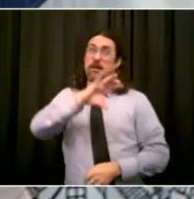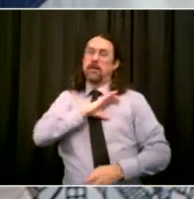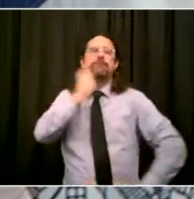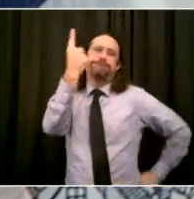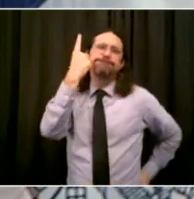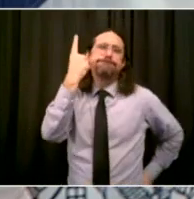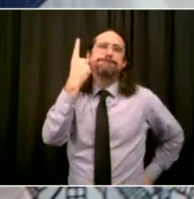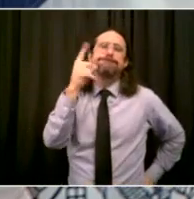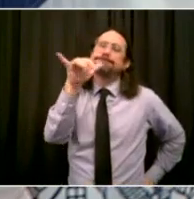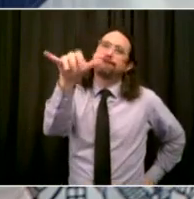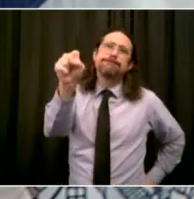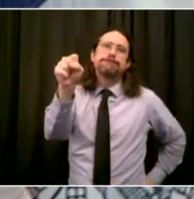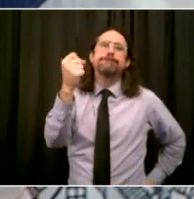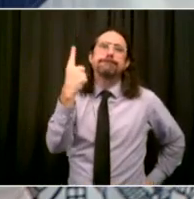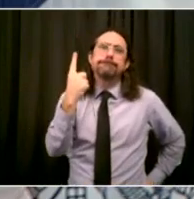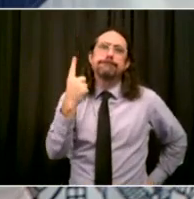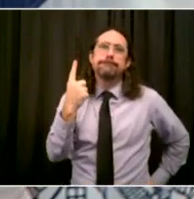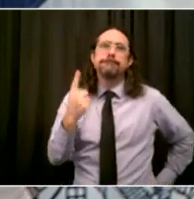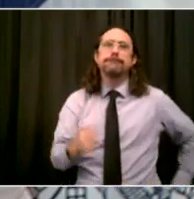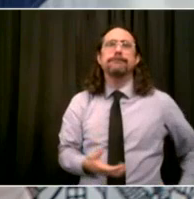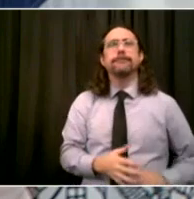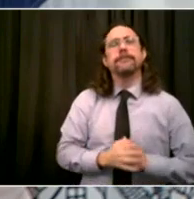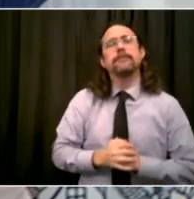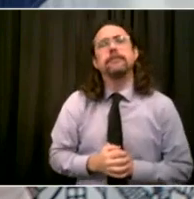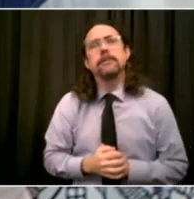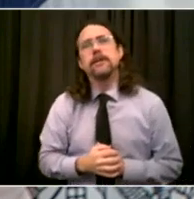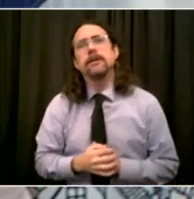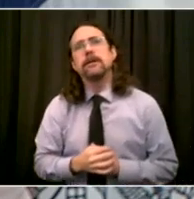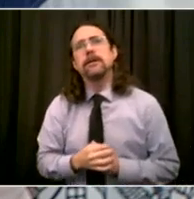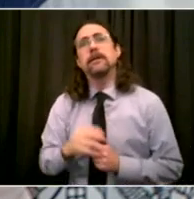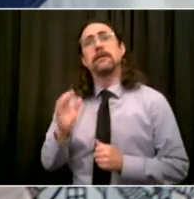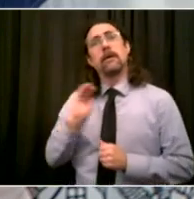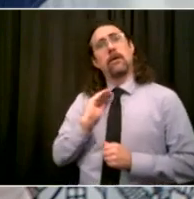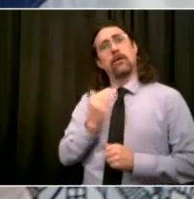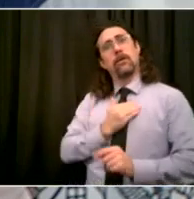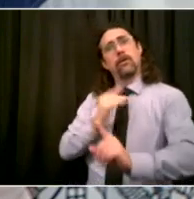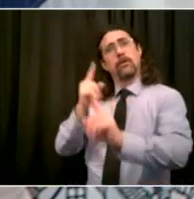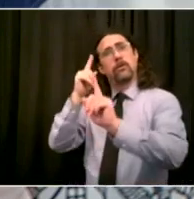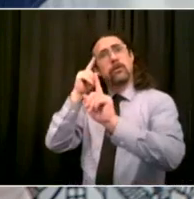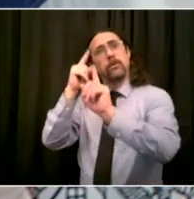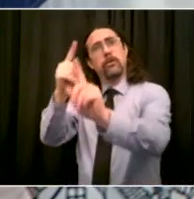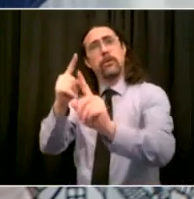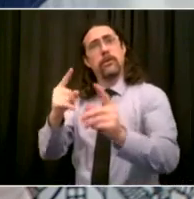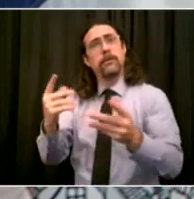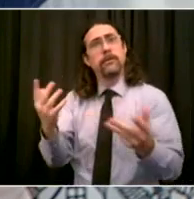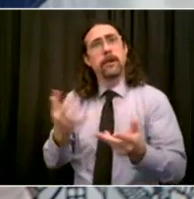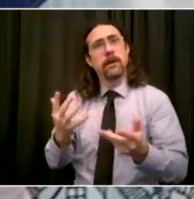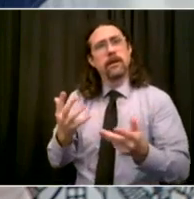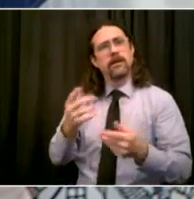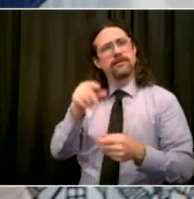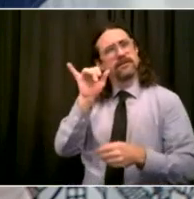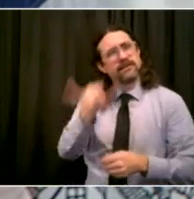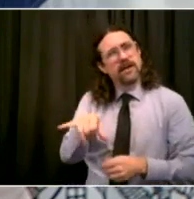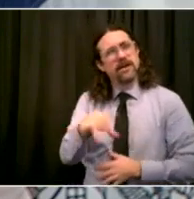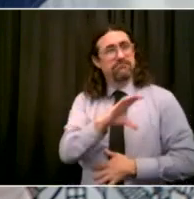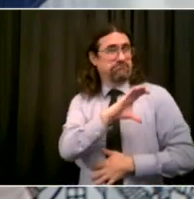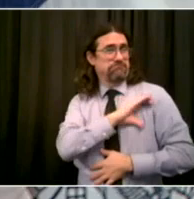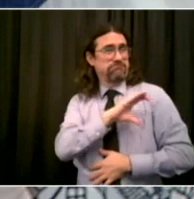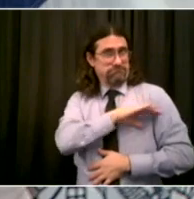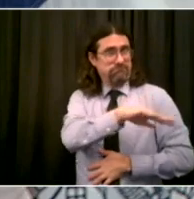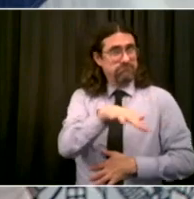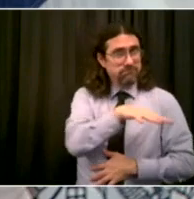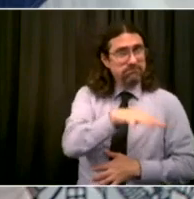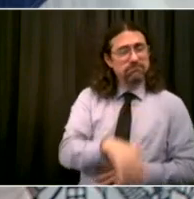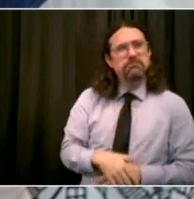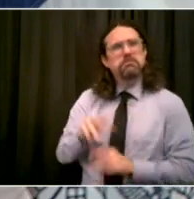really, really powerful. I also want to note that it is really time to have more and more women in positions of leadership in the